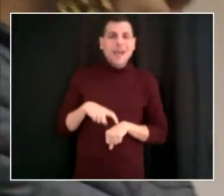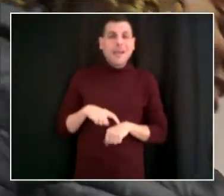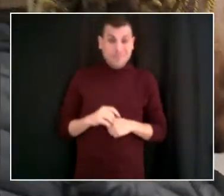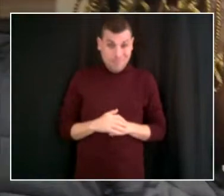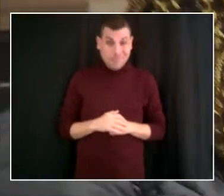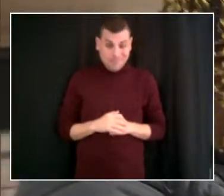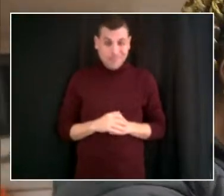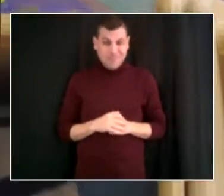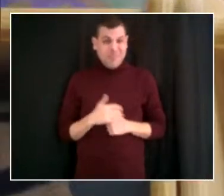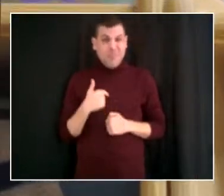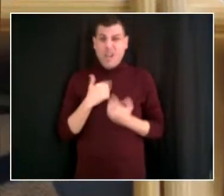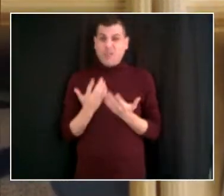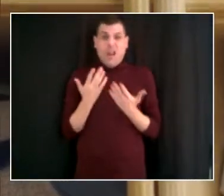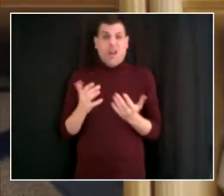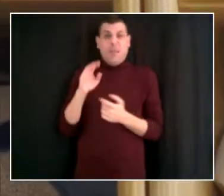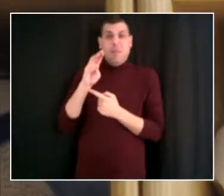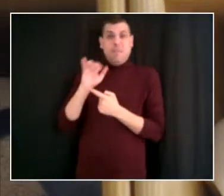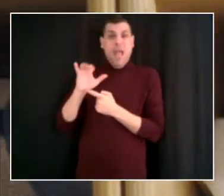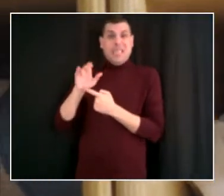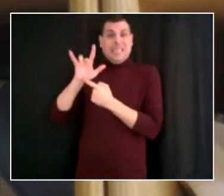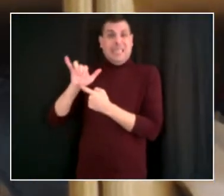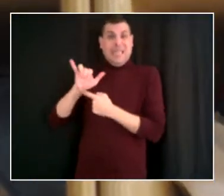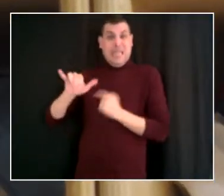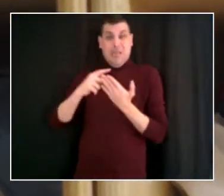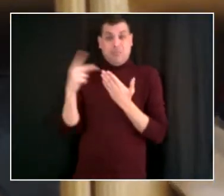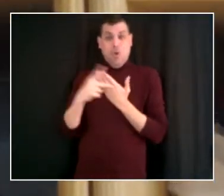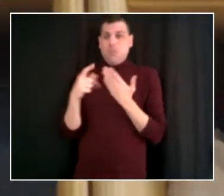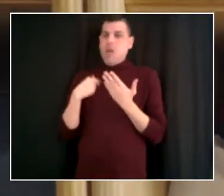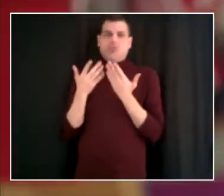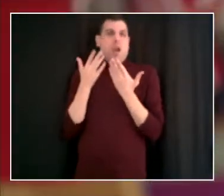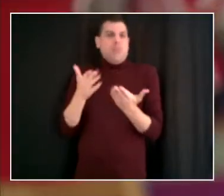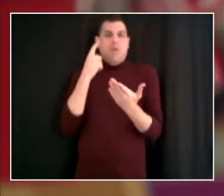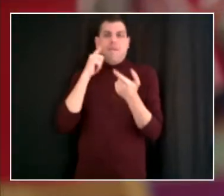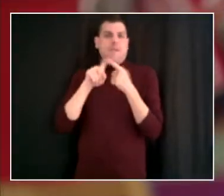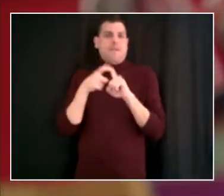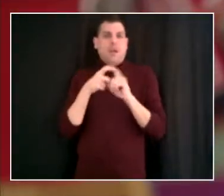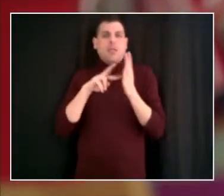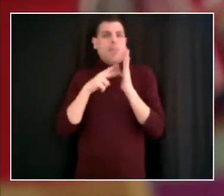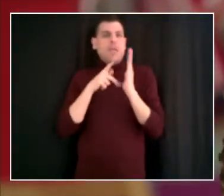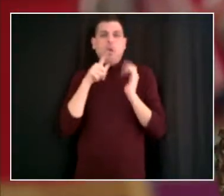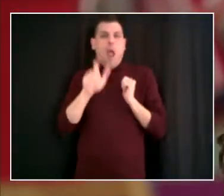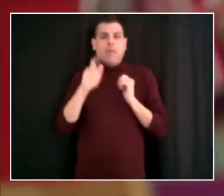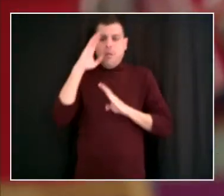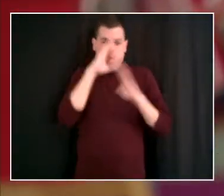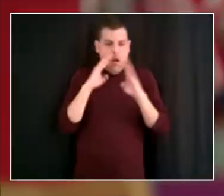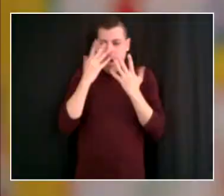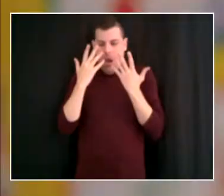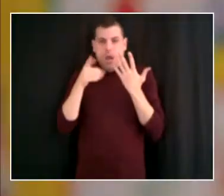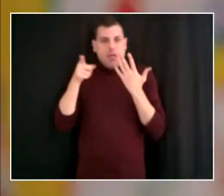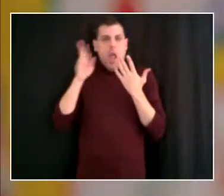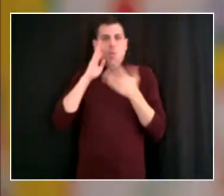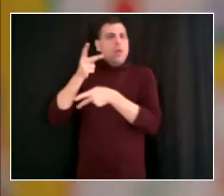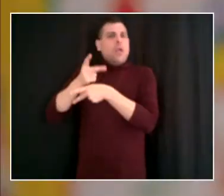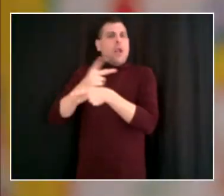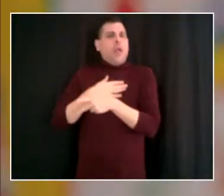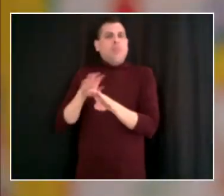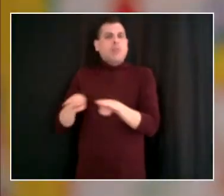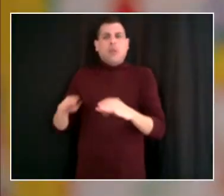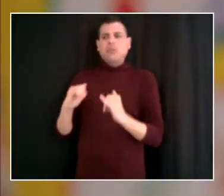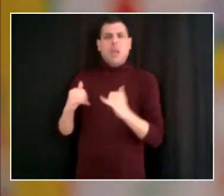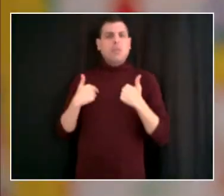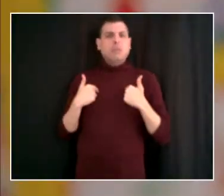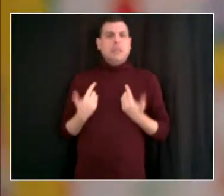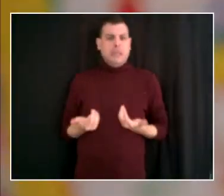city to a friend. I know I don't have to worry about him. They care for him like I care for him. 4,